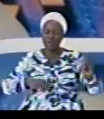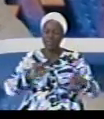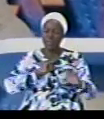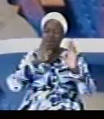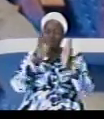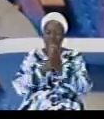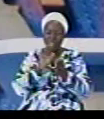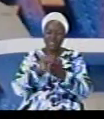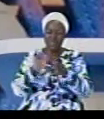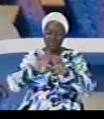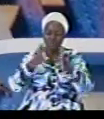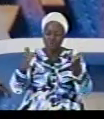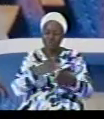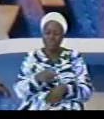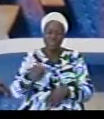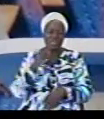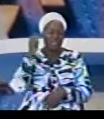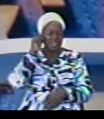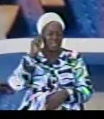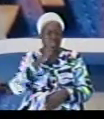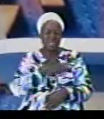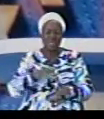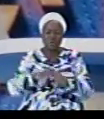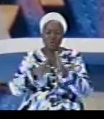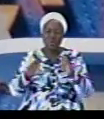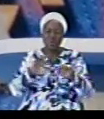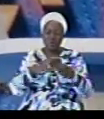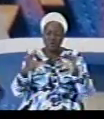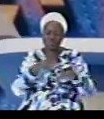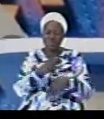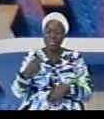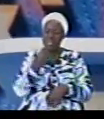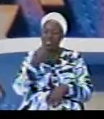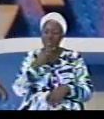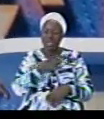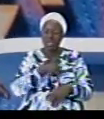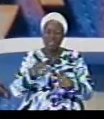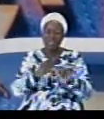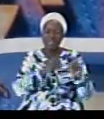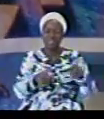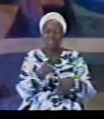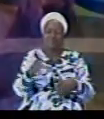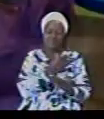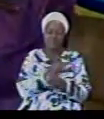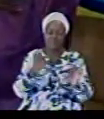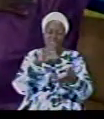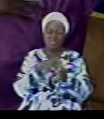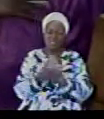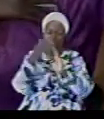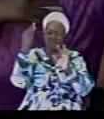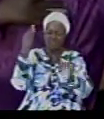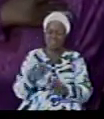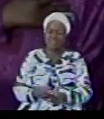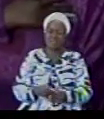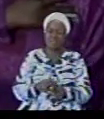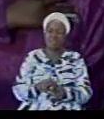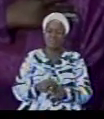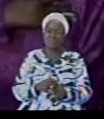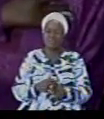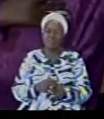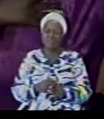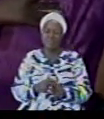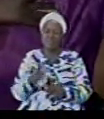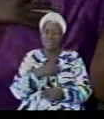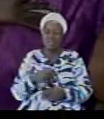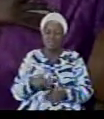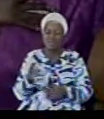open their ears, open and loose their tongues, set them free in Jesus' name. I just have a problem